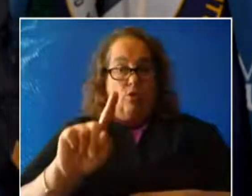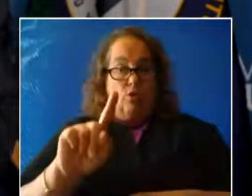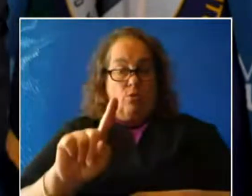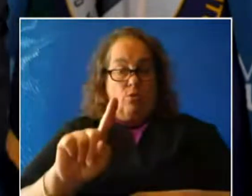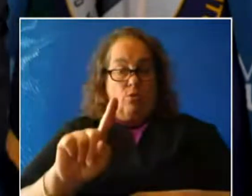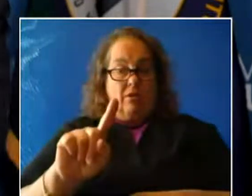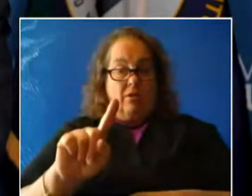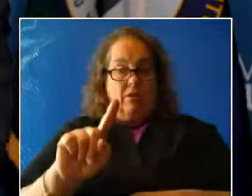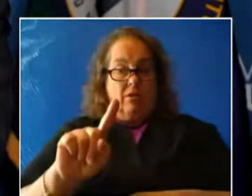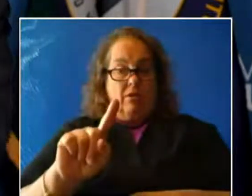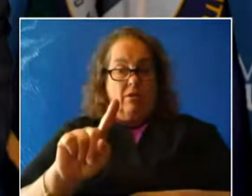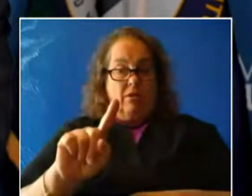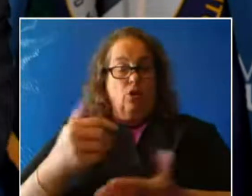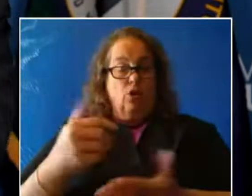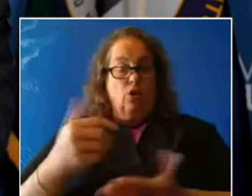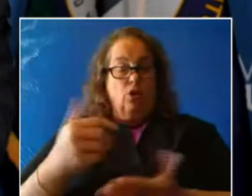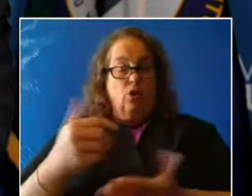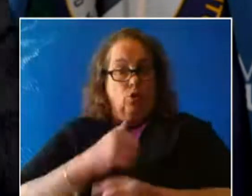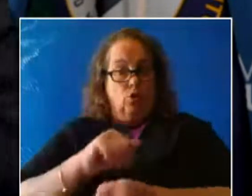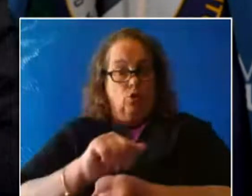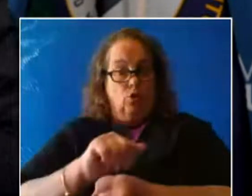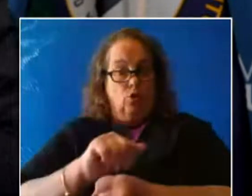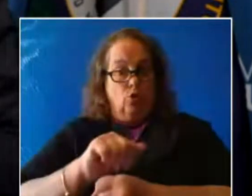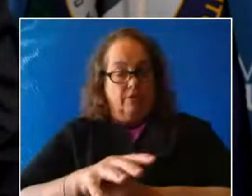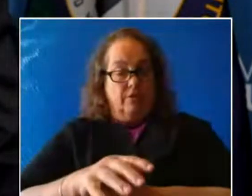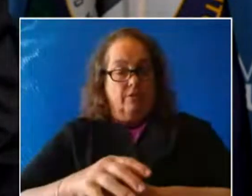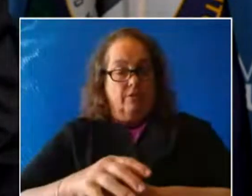COVID-19. Of those,